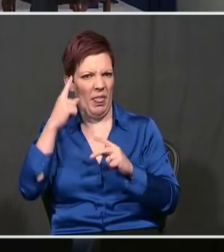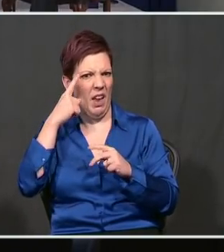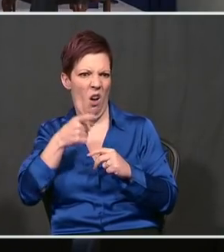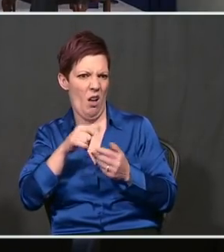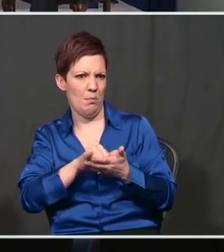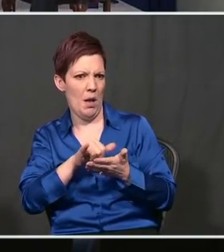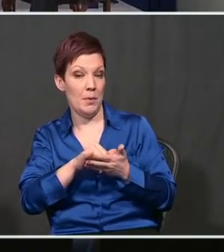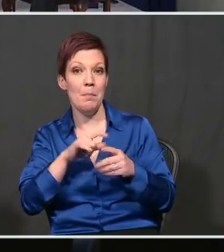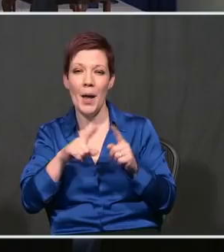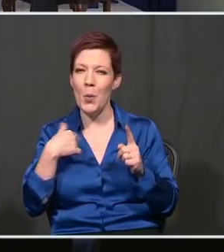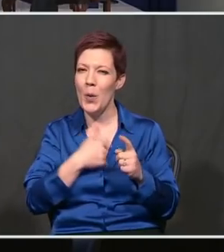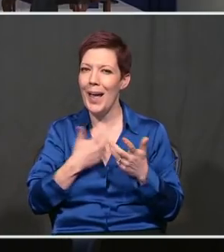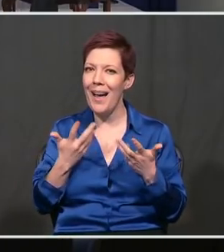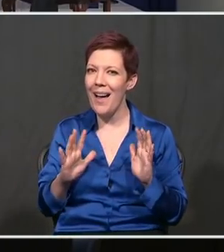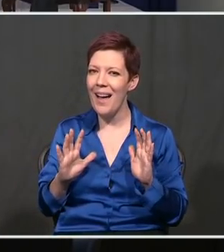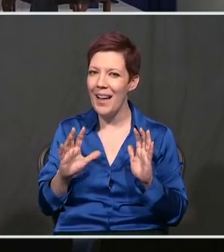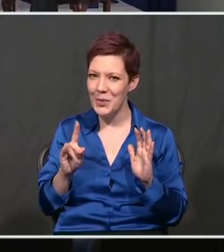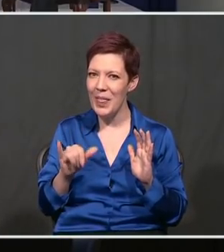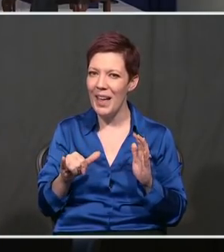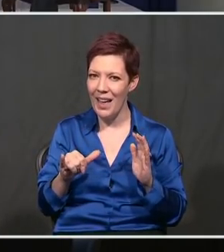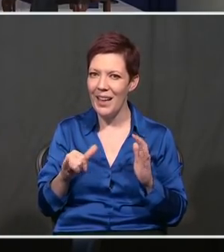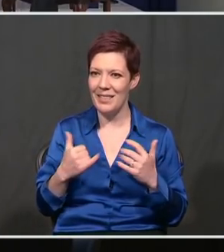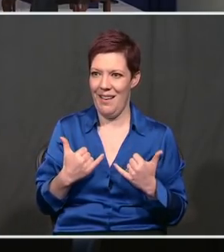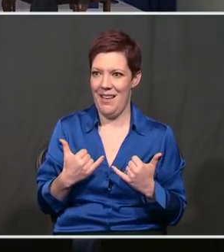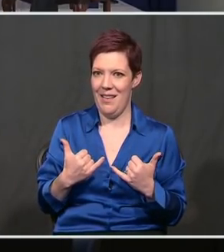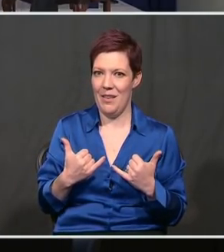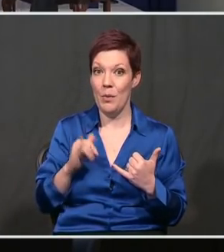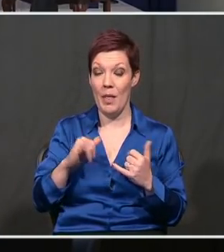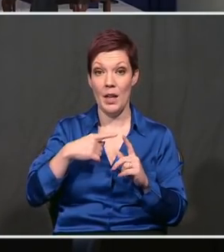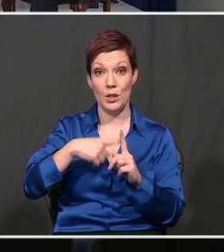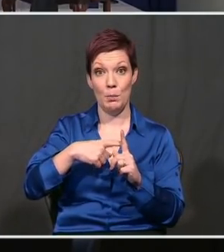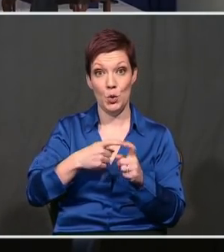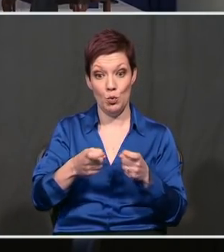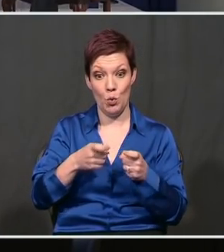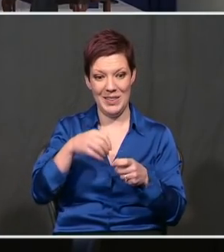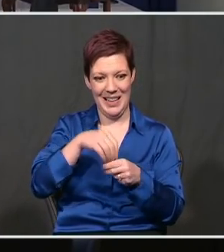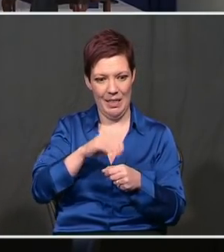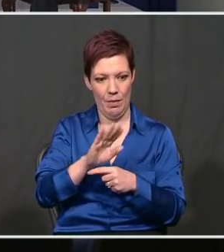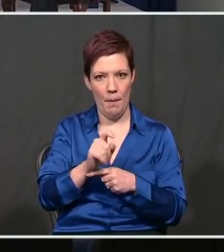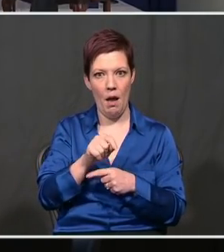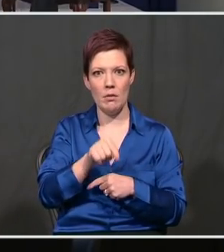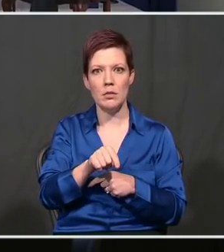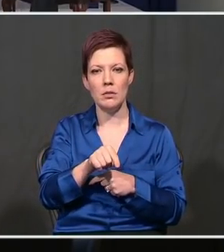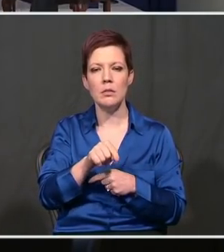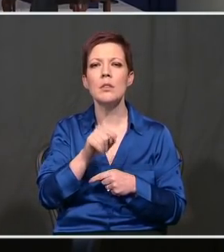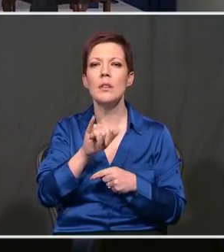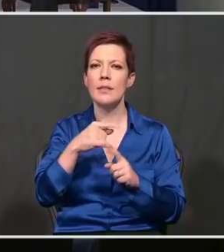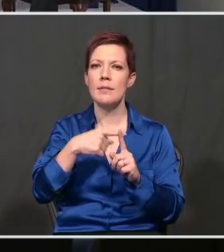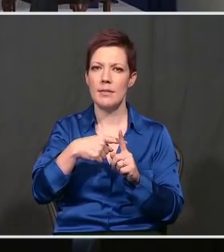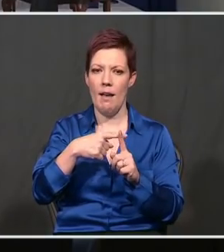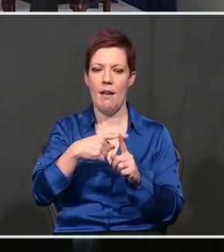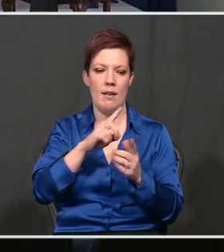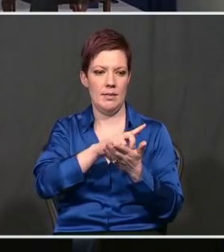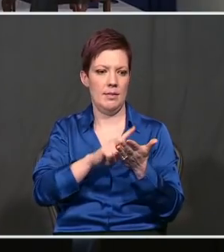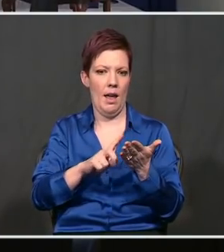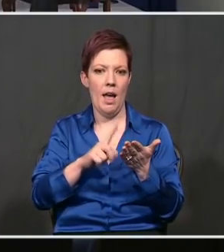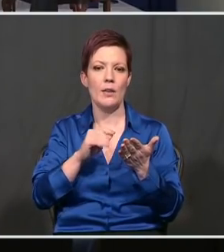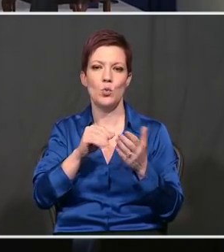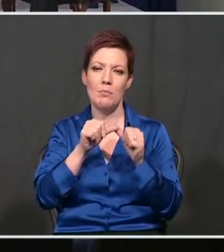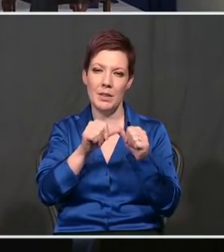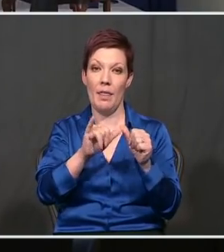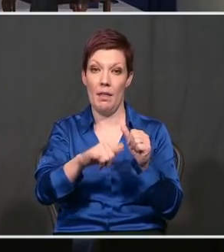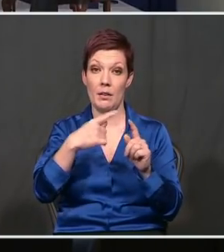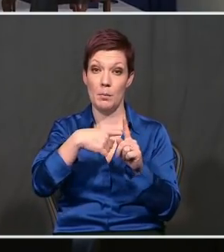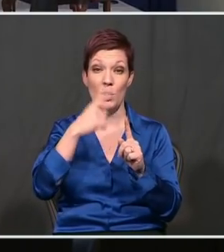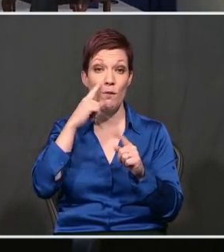In this case, these vaccines' temperature is controlled in the box. The box has been designed to maintain temperature for 10 days.